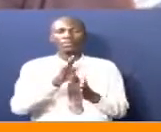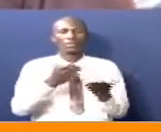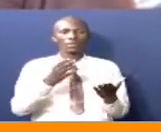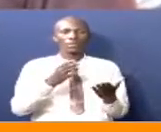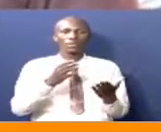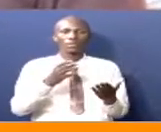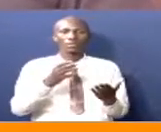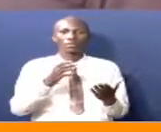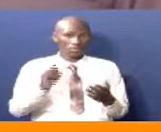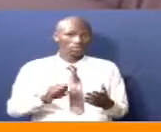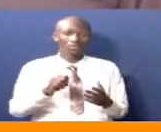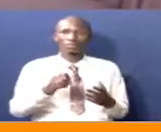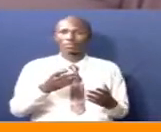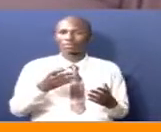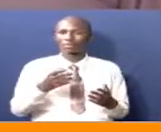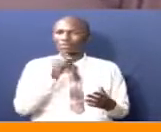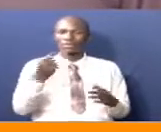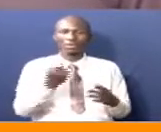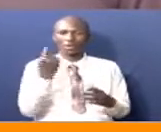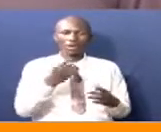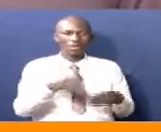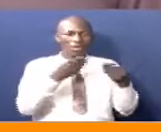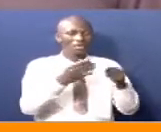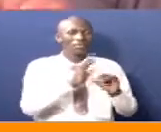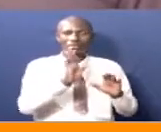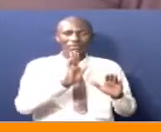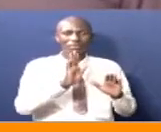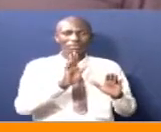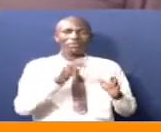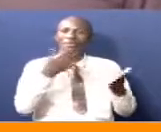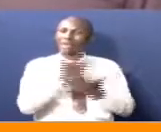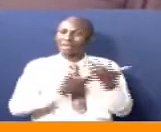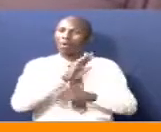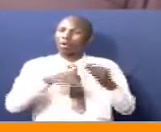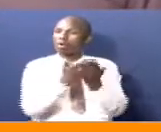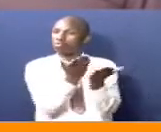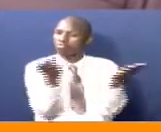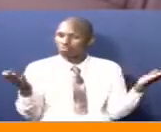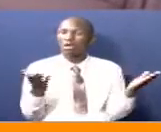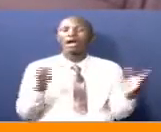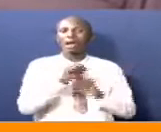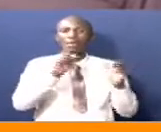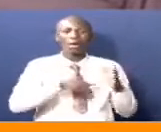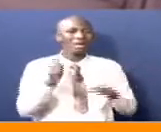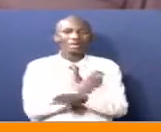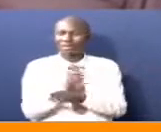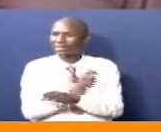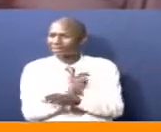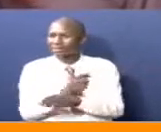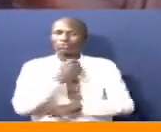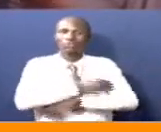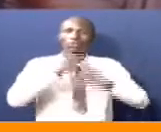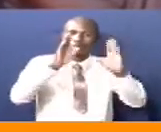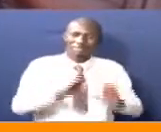well. And it's not only about providing the facilities, it's about engaging everybody. It's about training school teachers